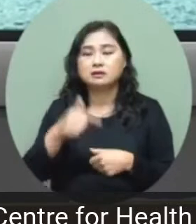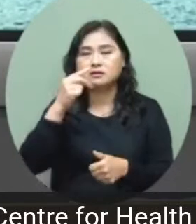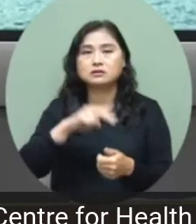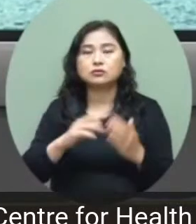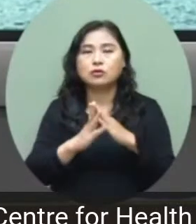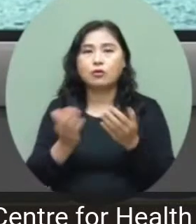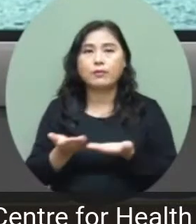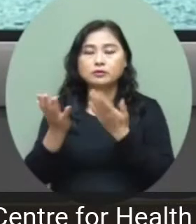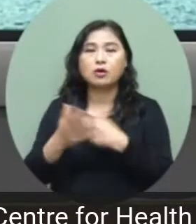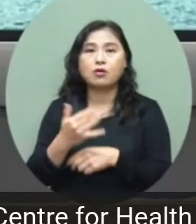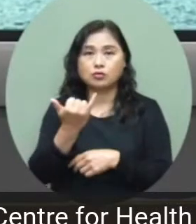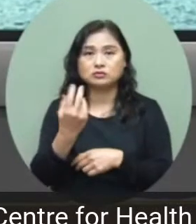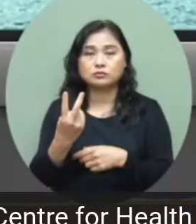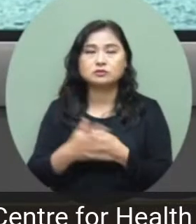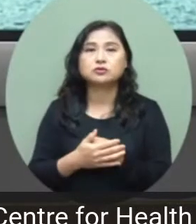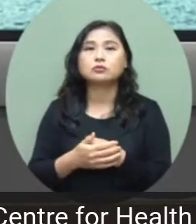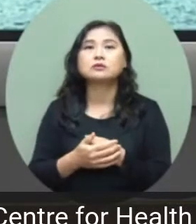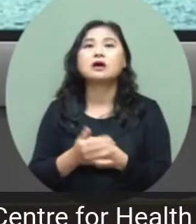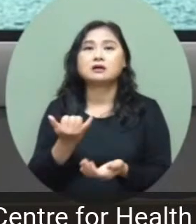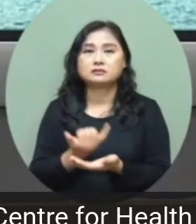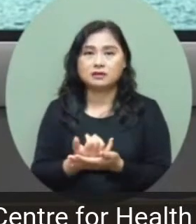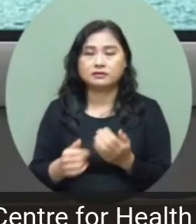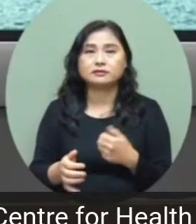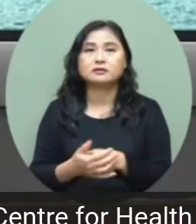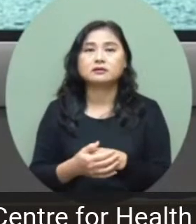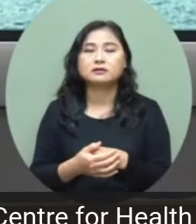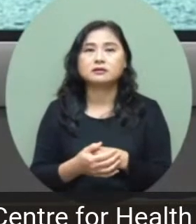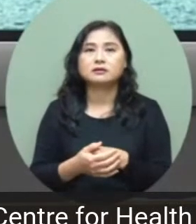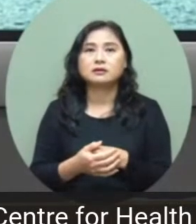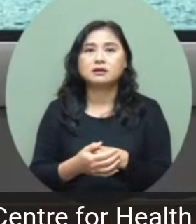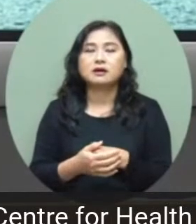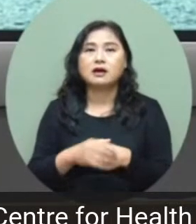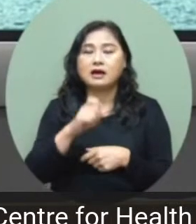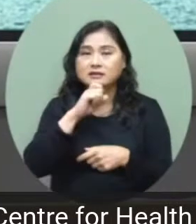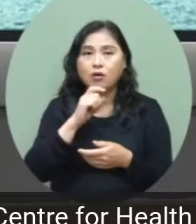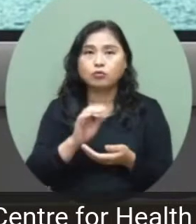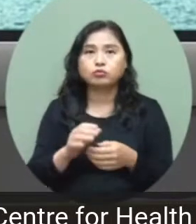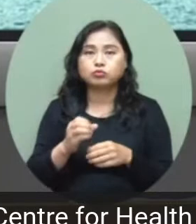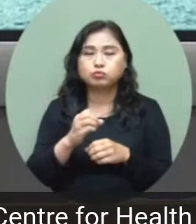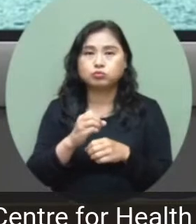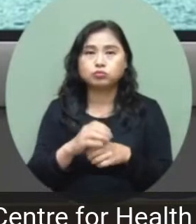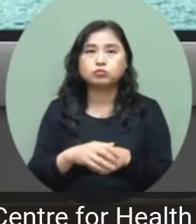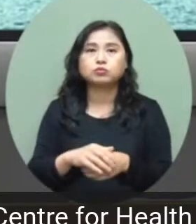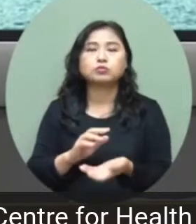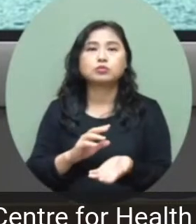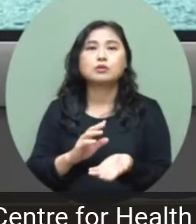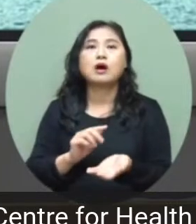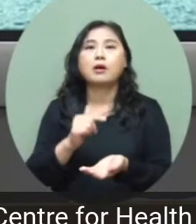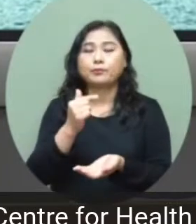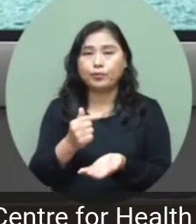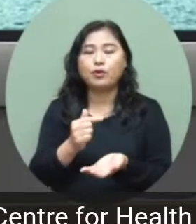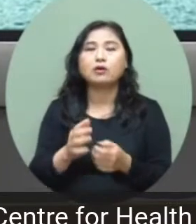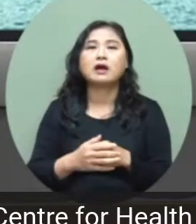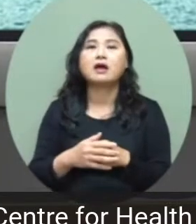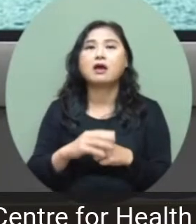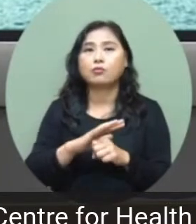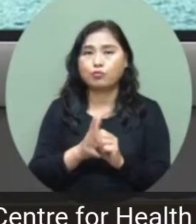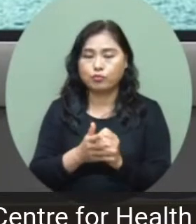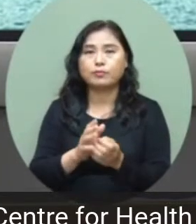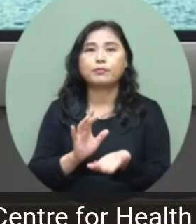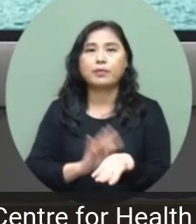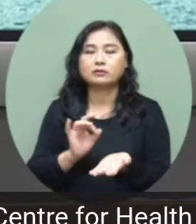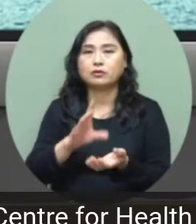terms of death cases, the HA has reported another 62 cases with positive